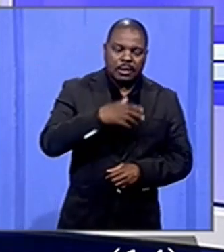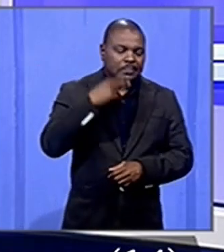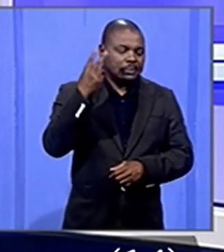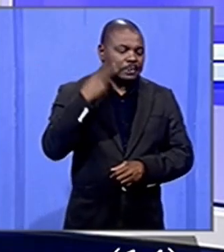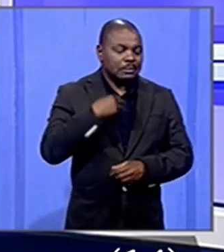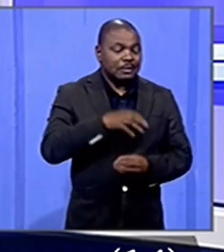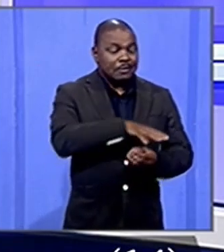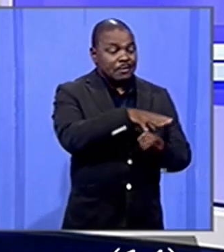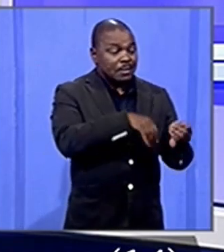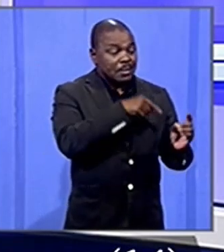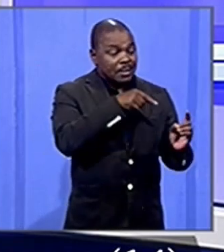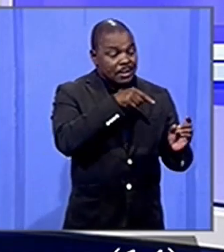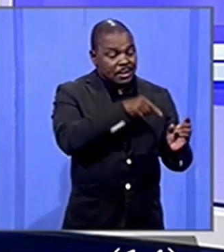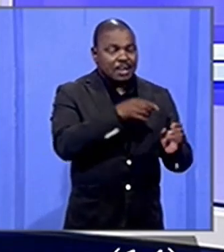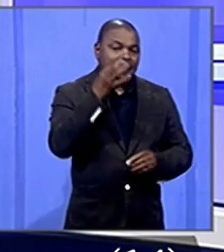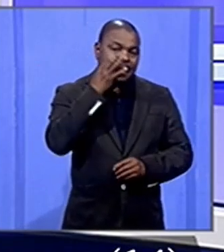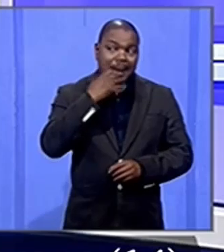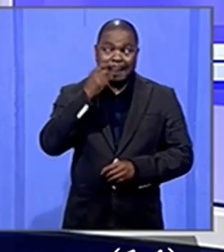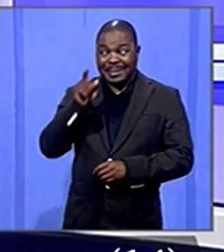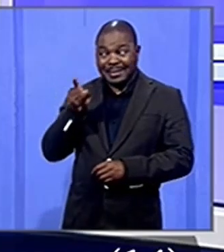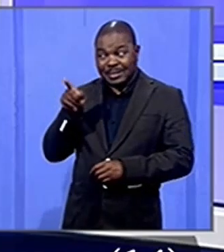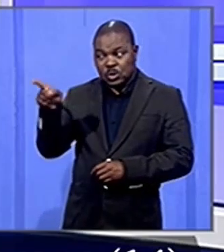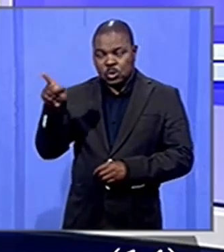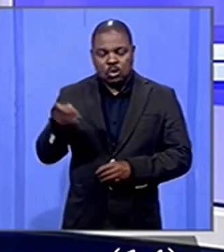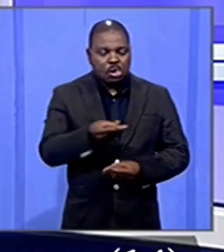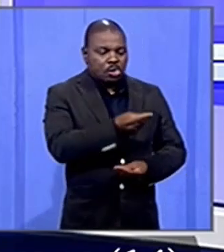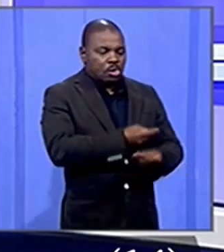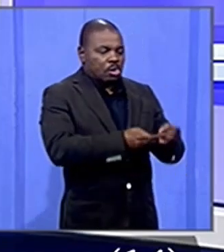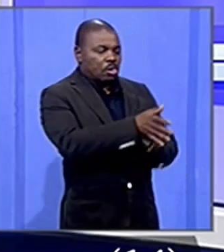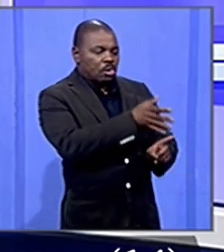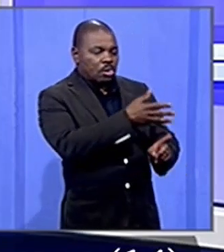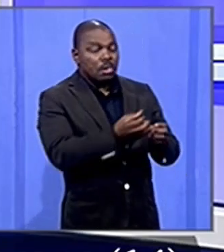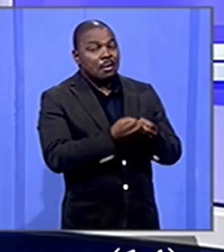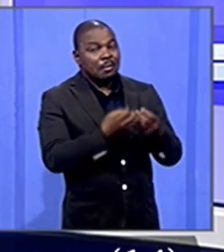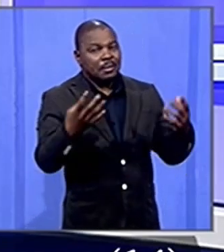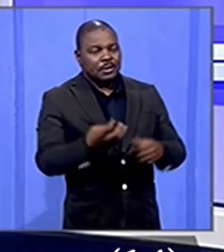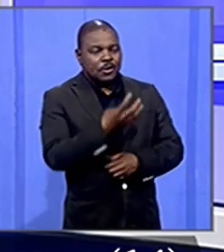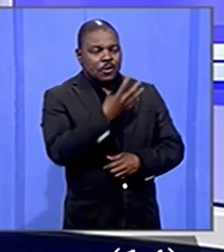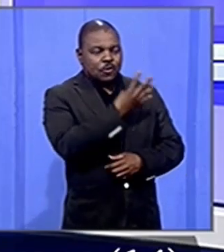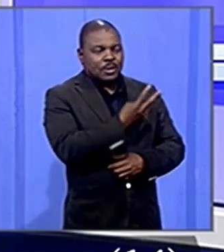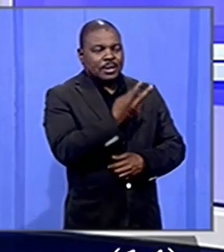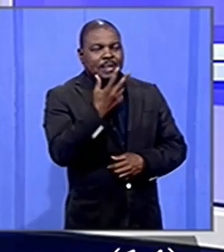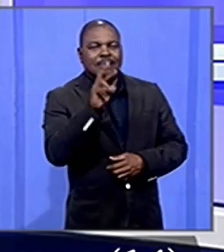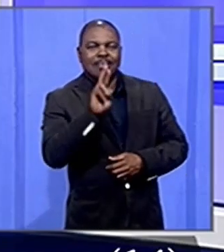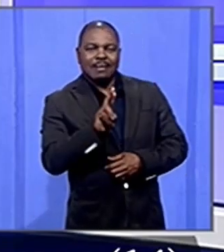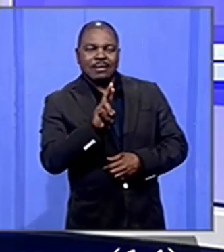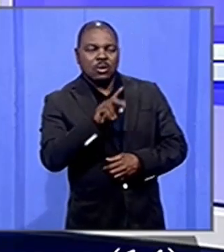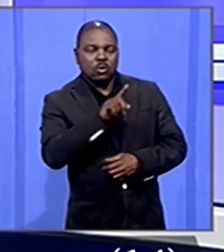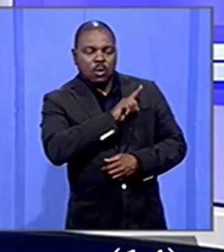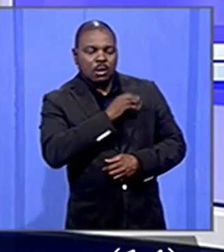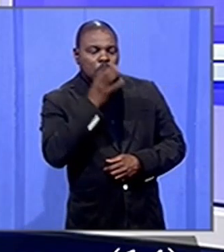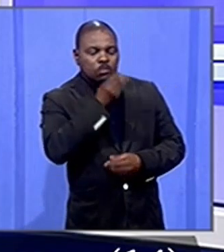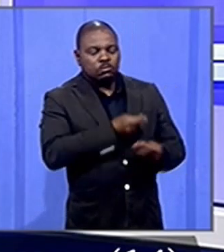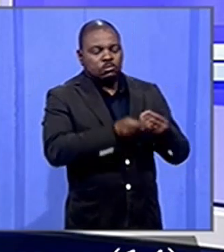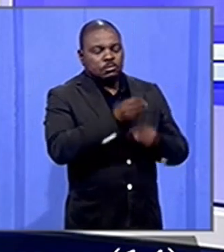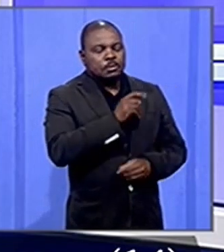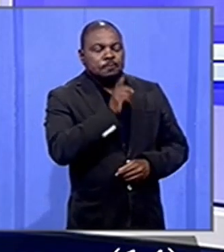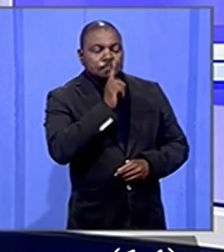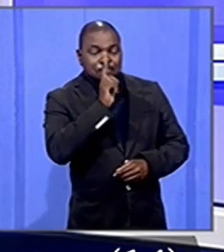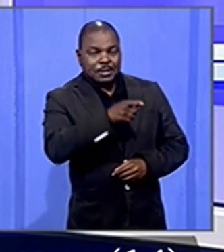ba latofatša gore monna yo o file motswa sehlabelo diranta tše 48 gore a homole ka bošula